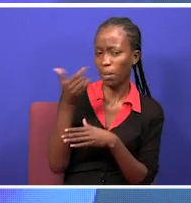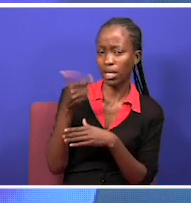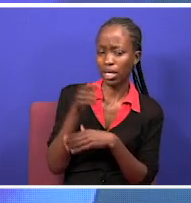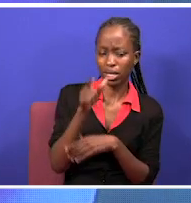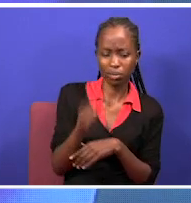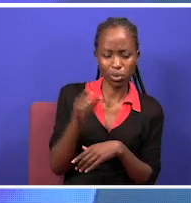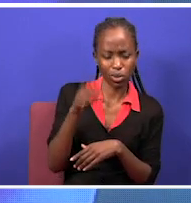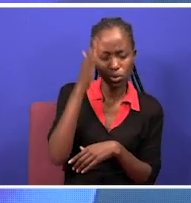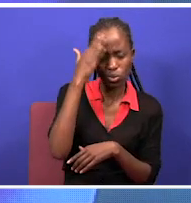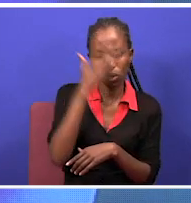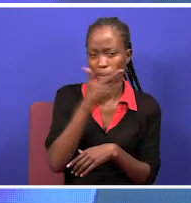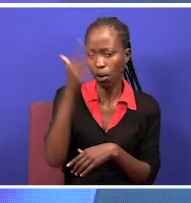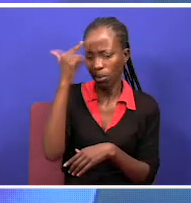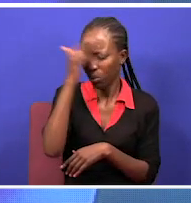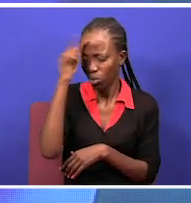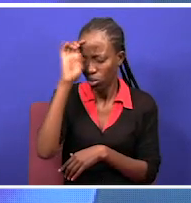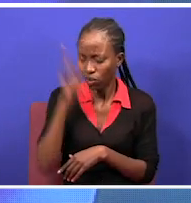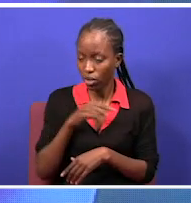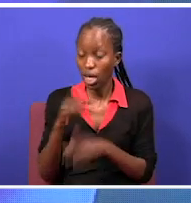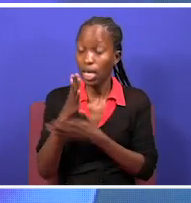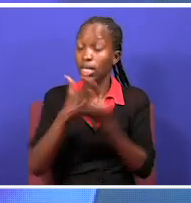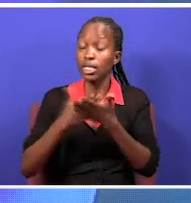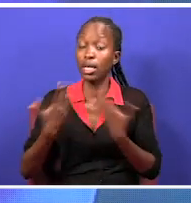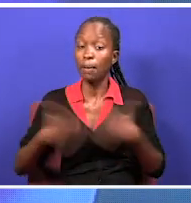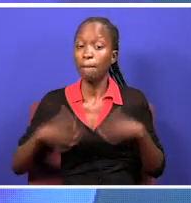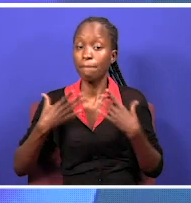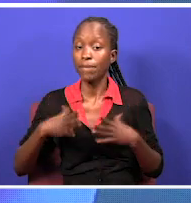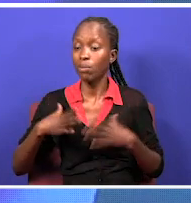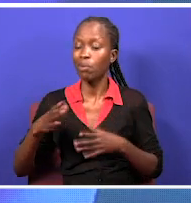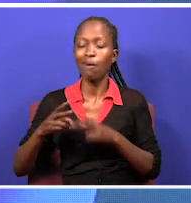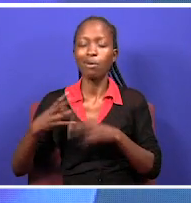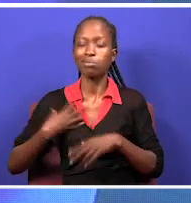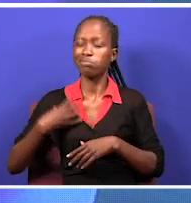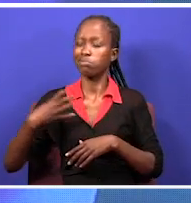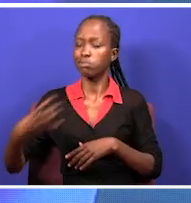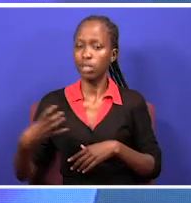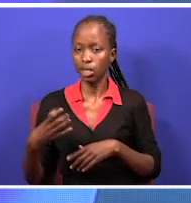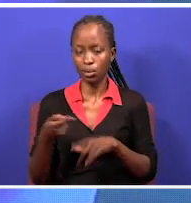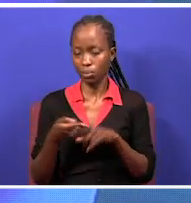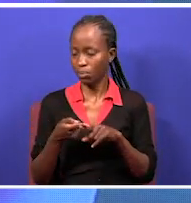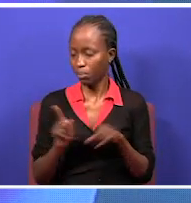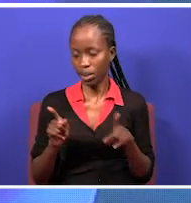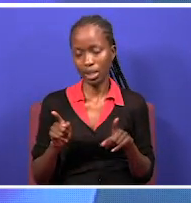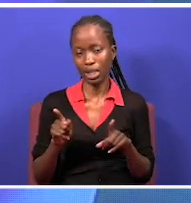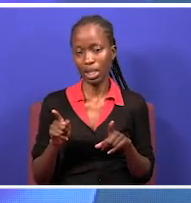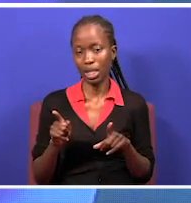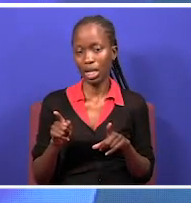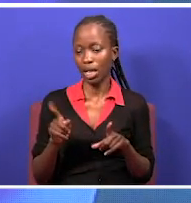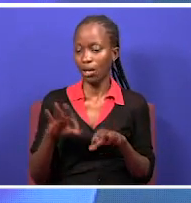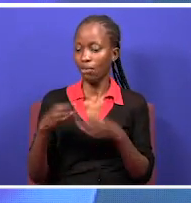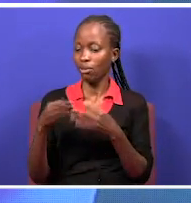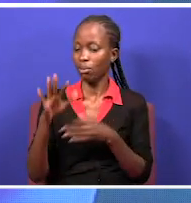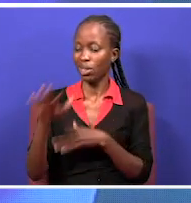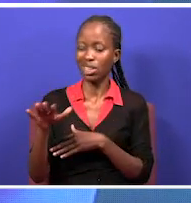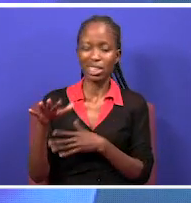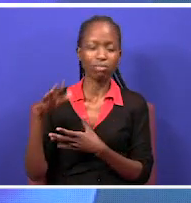know better. Some of them very wealthy, but living, or the family is living